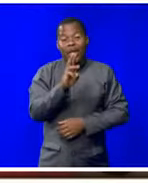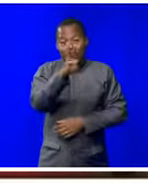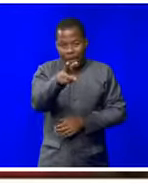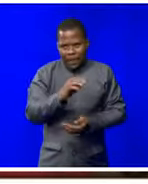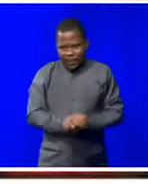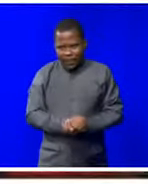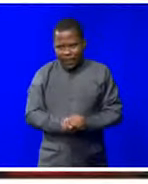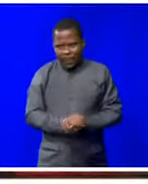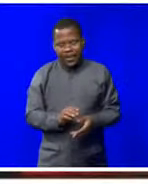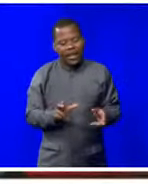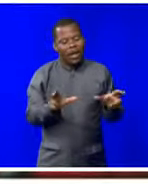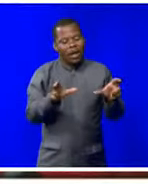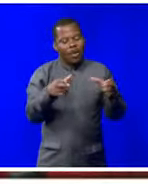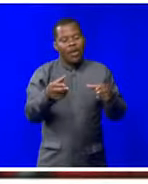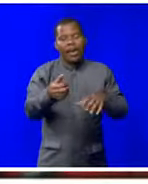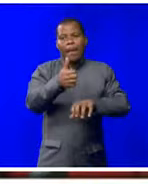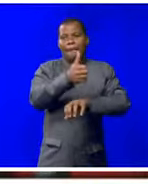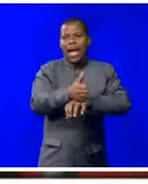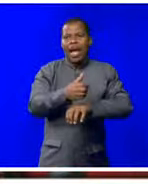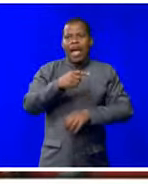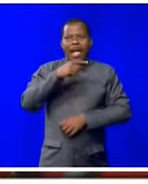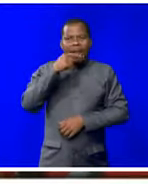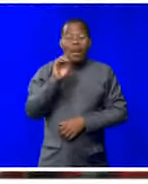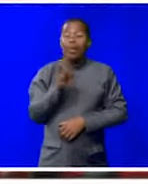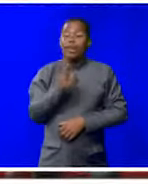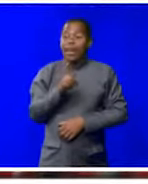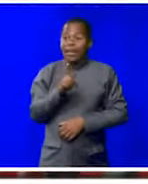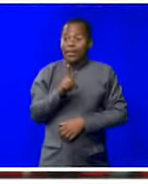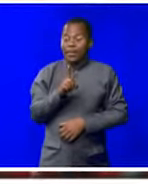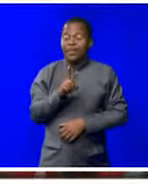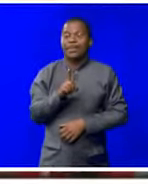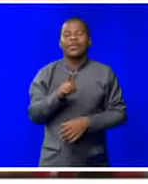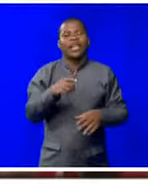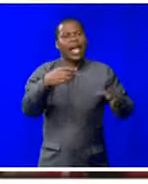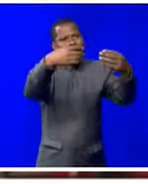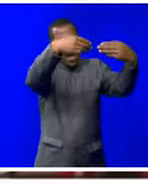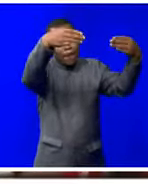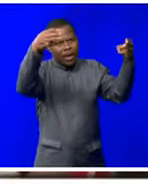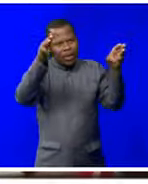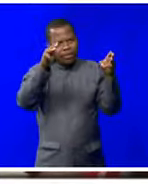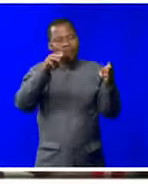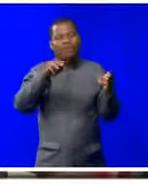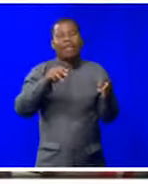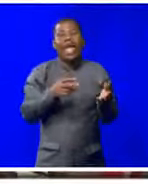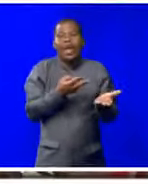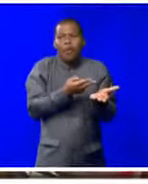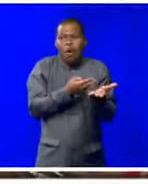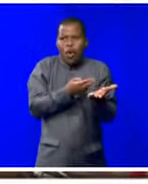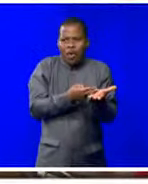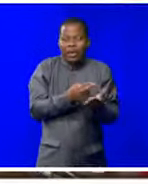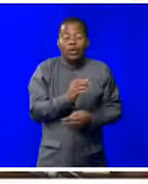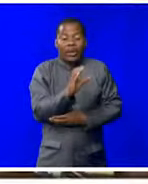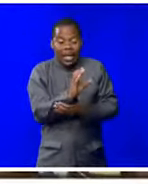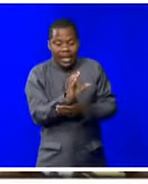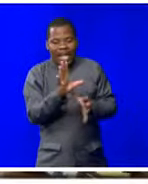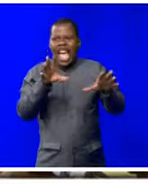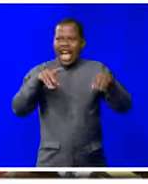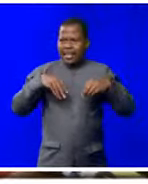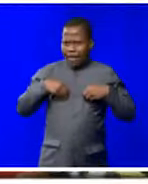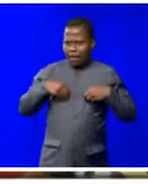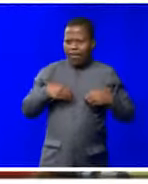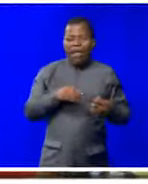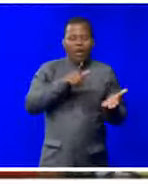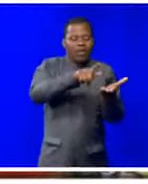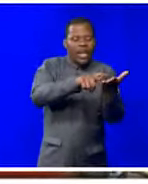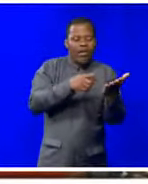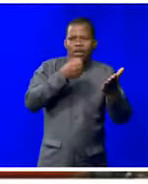also the Nzingeni Member of Parliament, Lutfo Dlamini, has moved that the Honourable House adopts the report of the Portfolio Committee on the Worksmen's